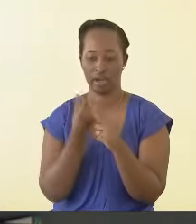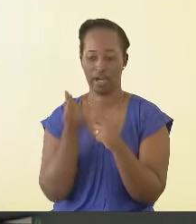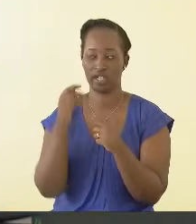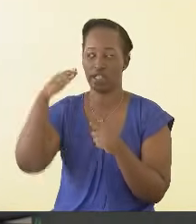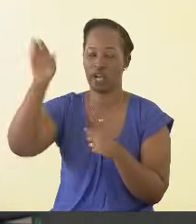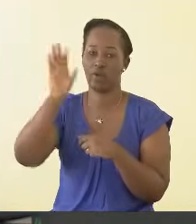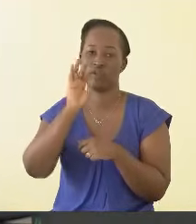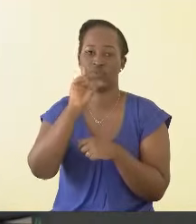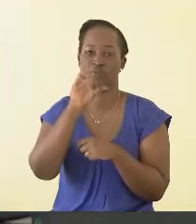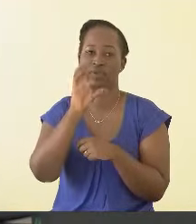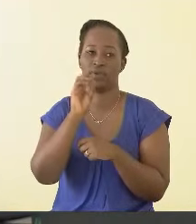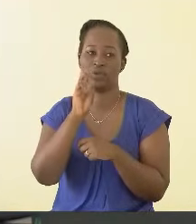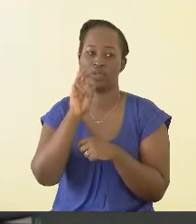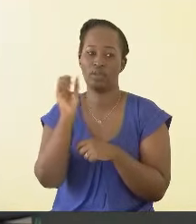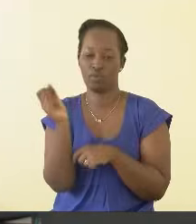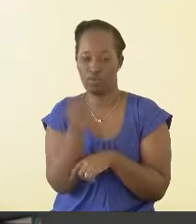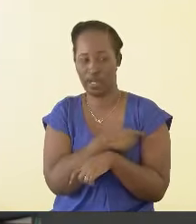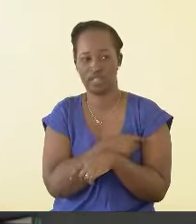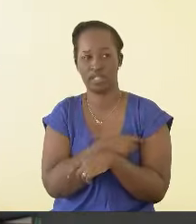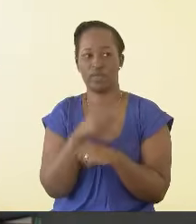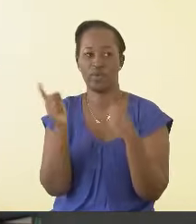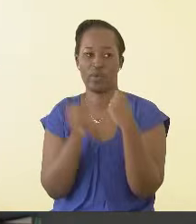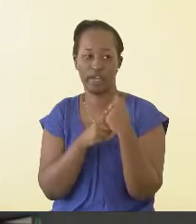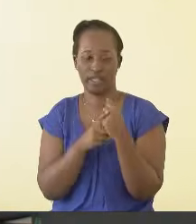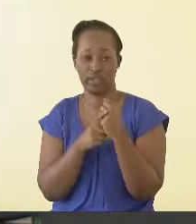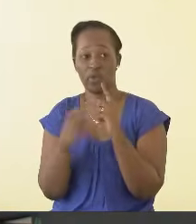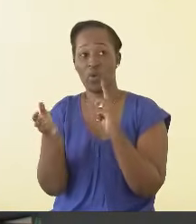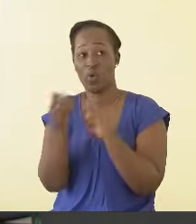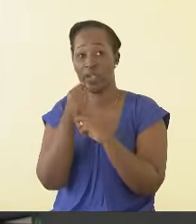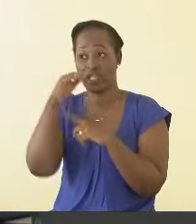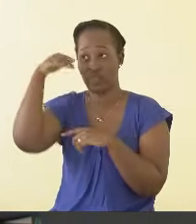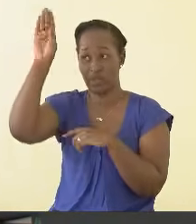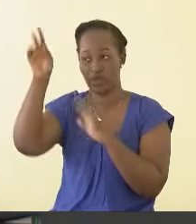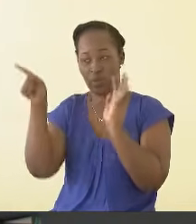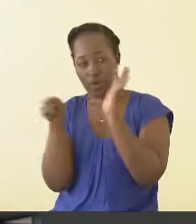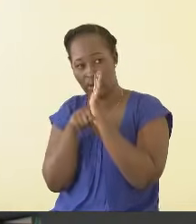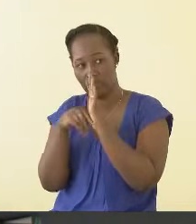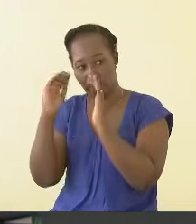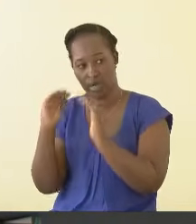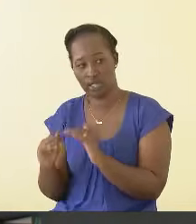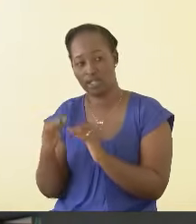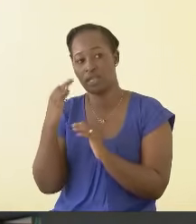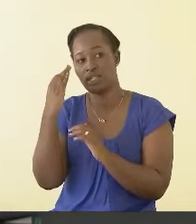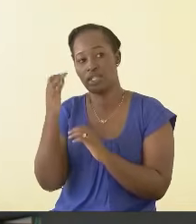June. So get this and subtract this. So you will get